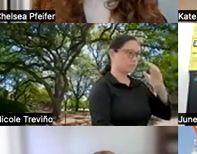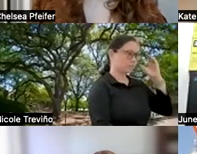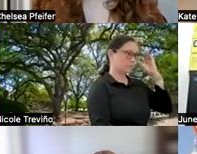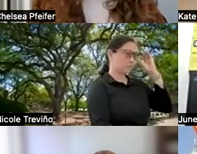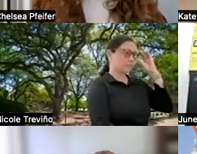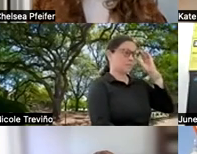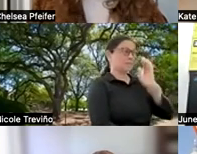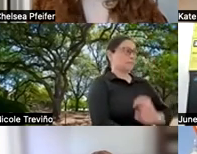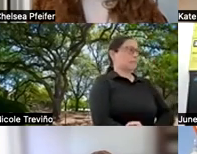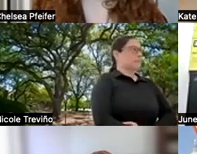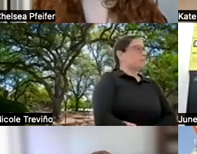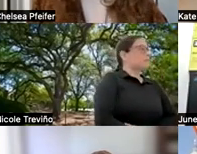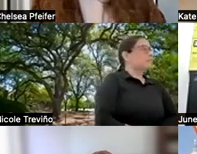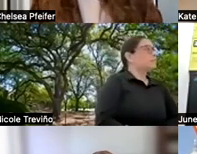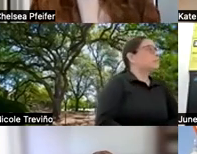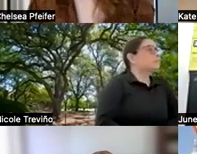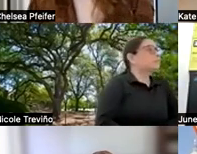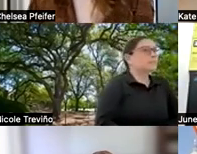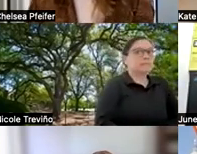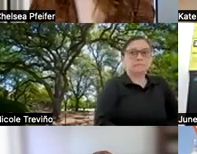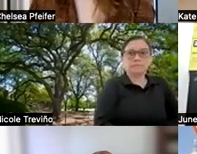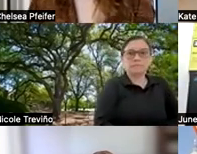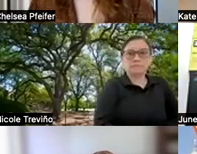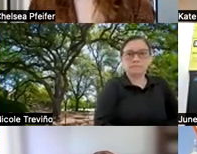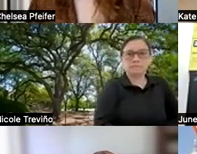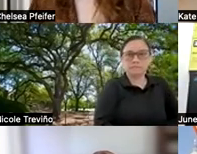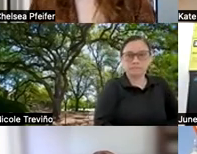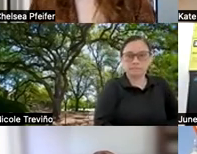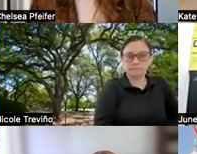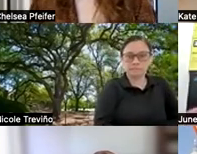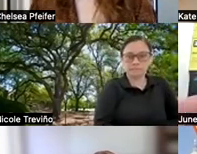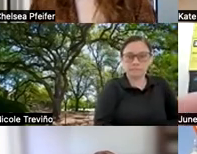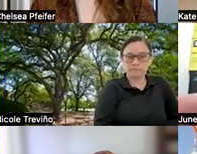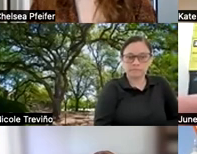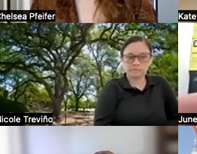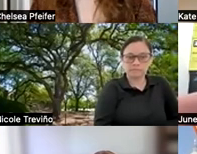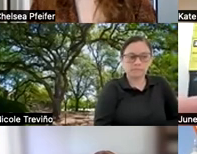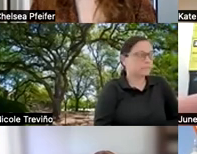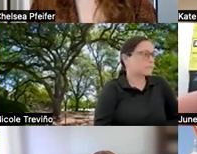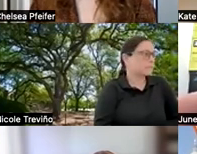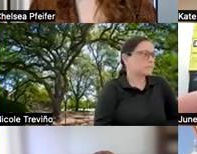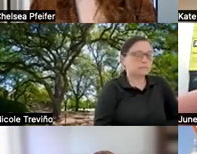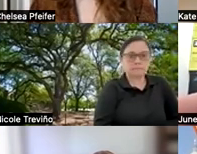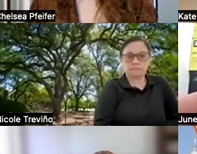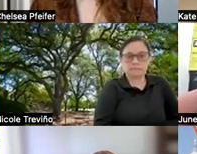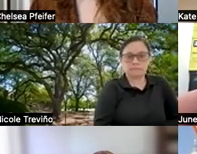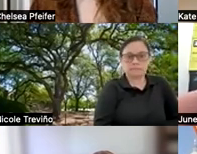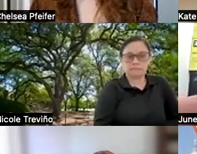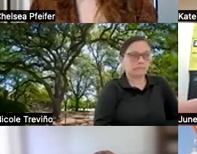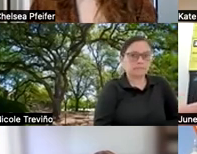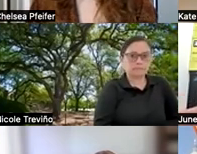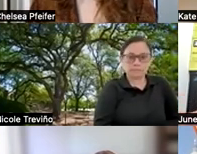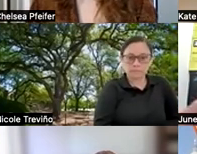basic education? And I think so much of our focus is on the well-being of the child and of the family, so that